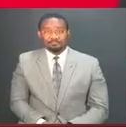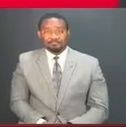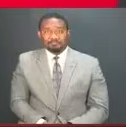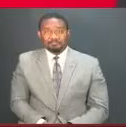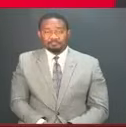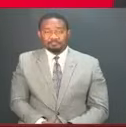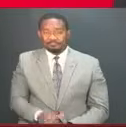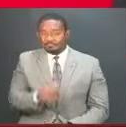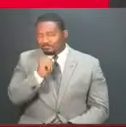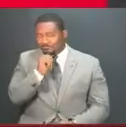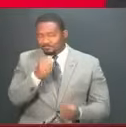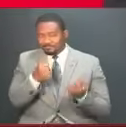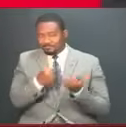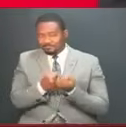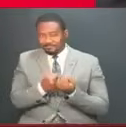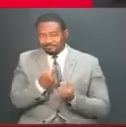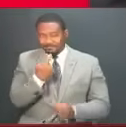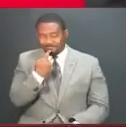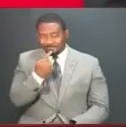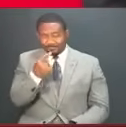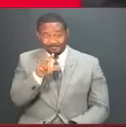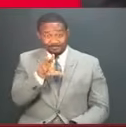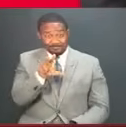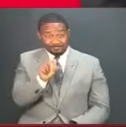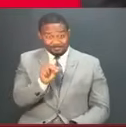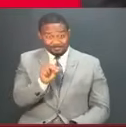Those against, say no.